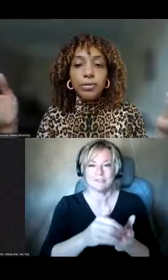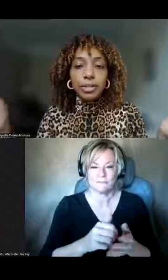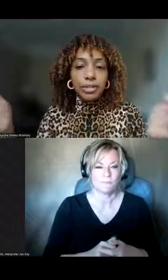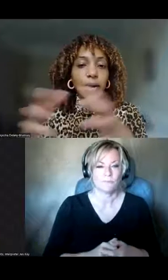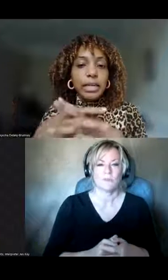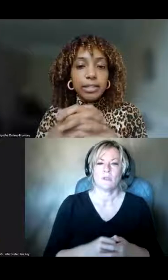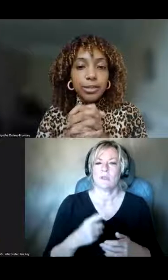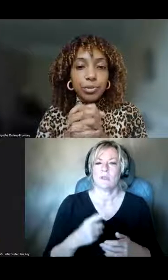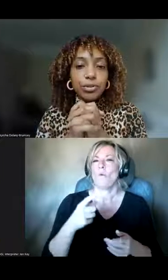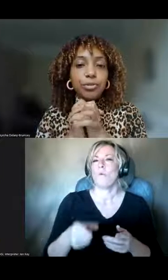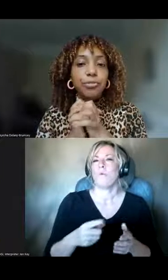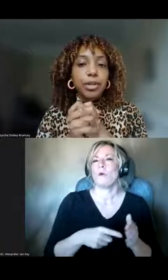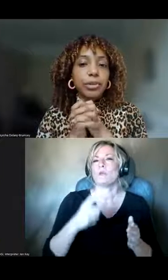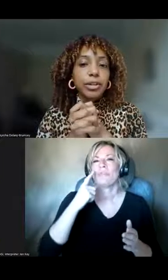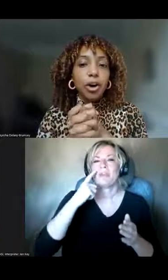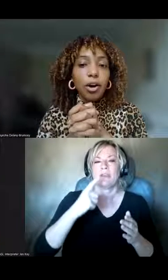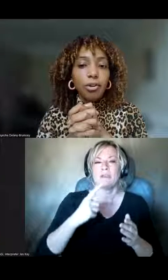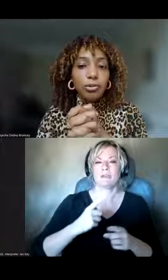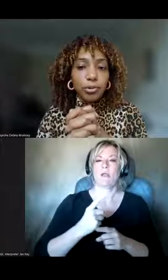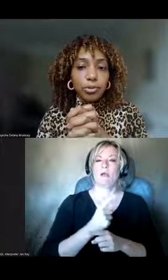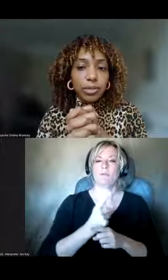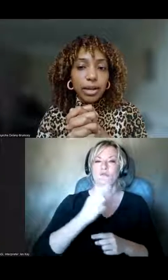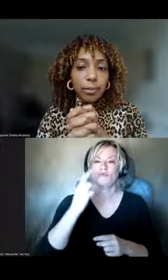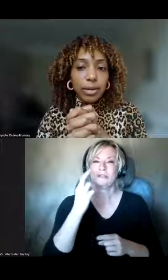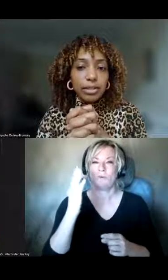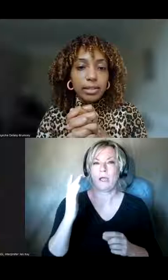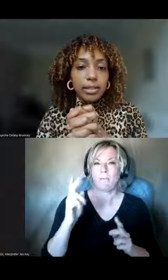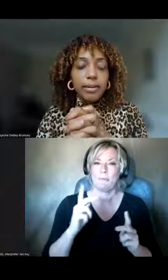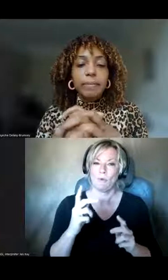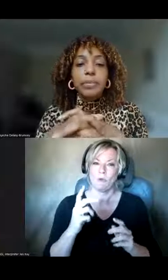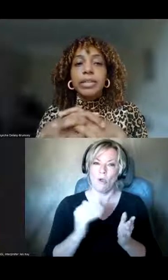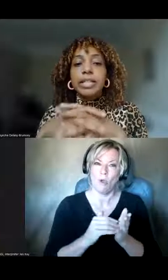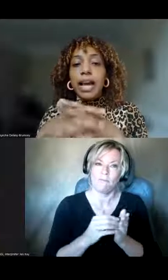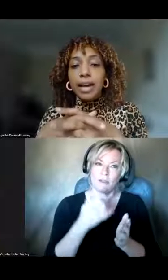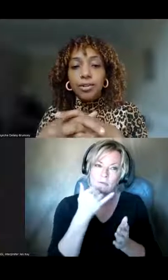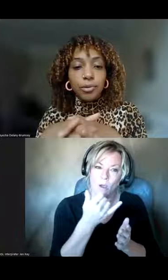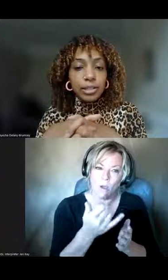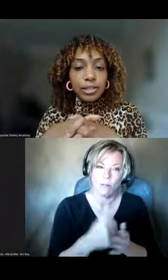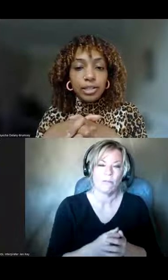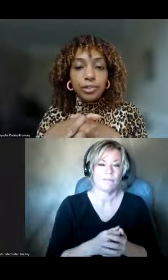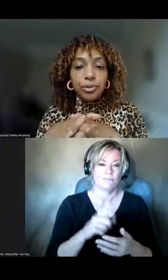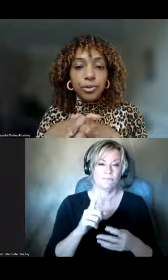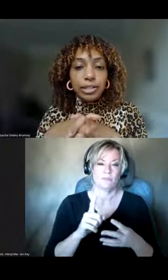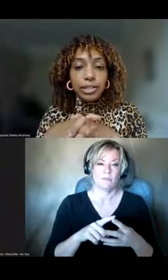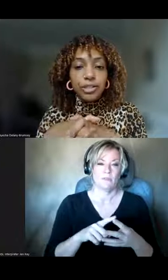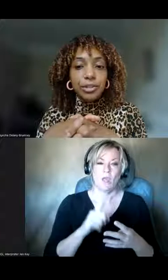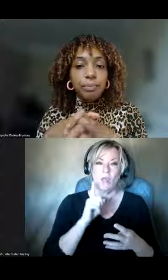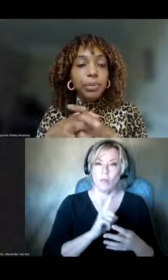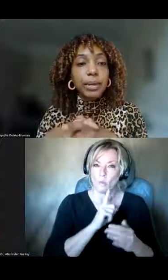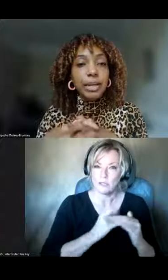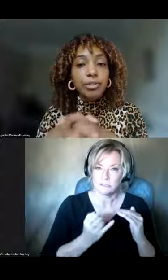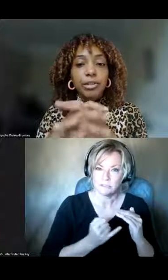common reason why individuals frequently call to suicide helpline? Is it A, loneliness and social